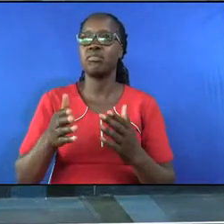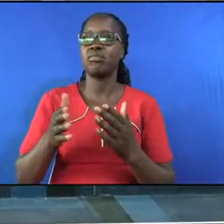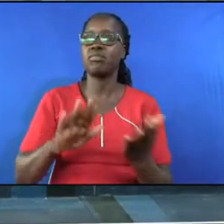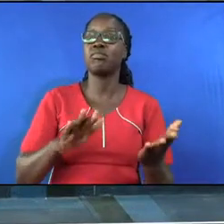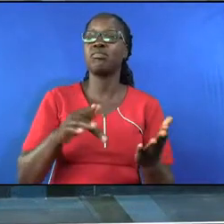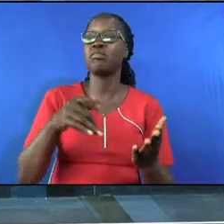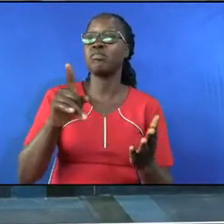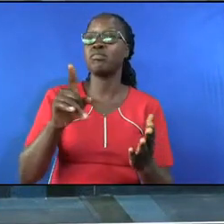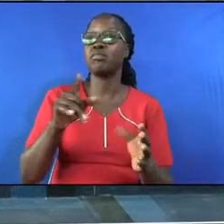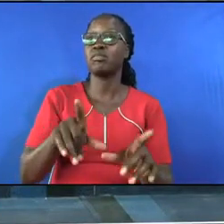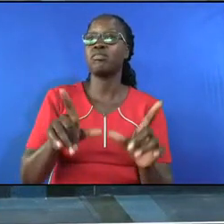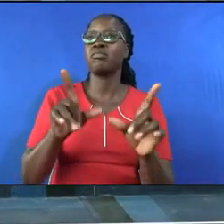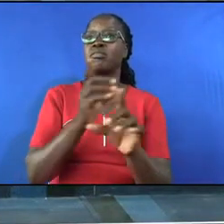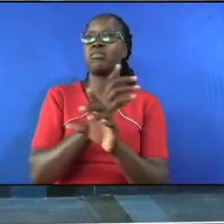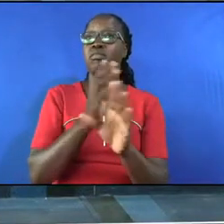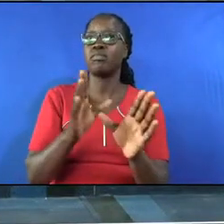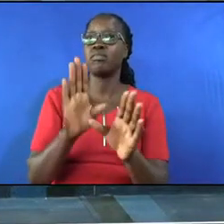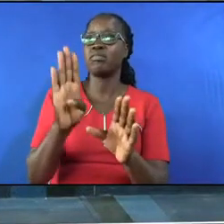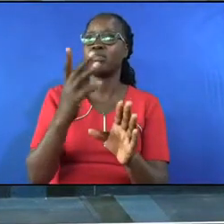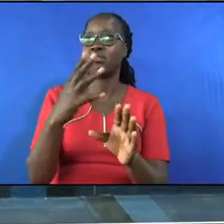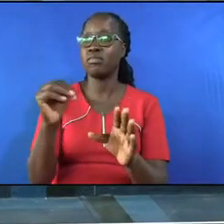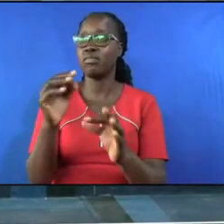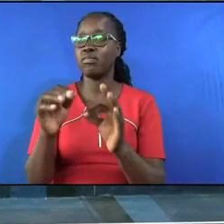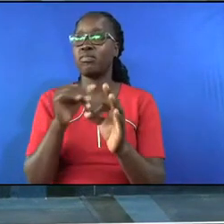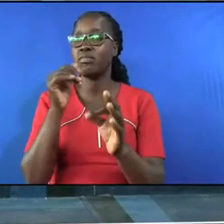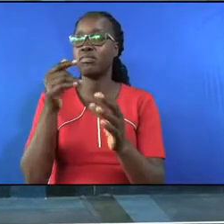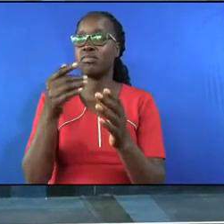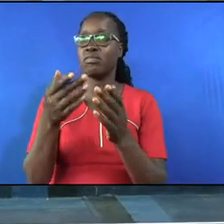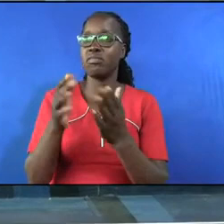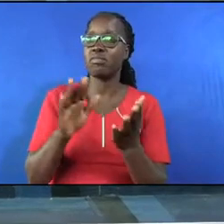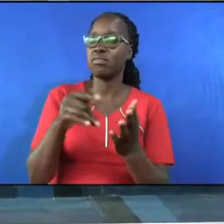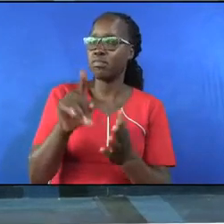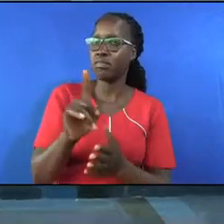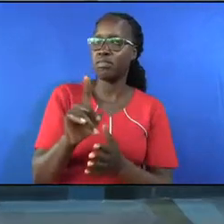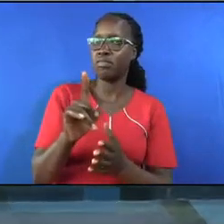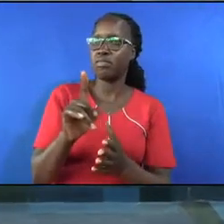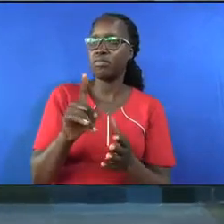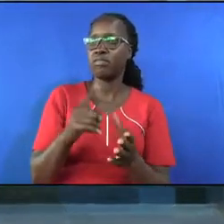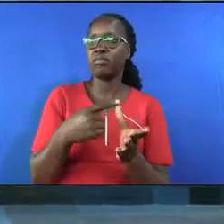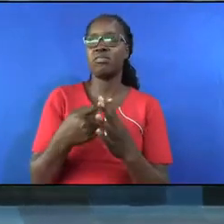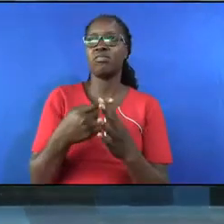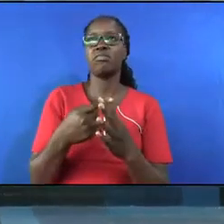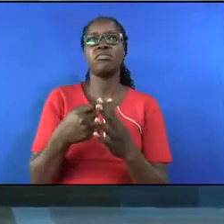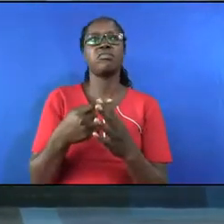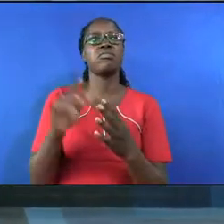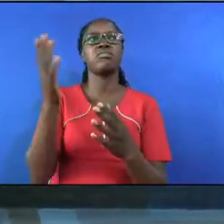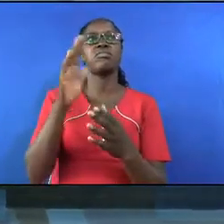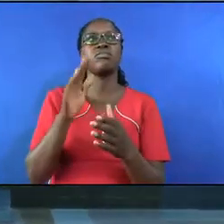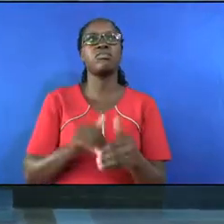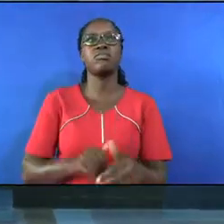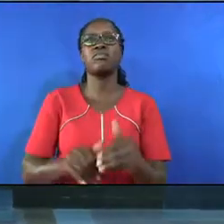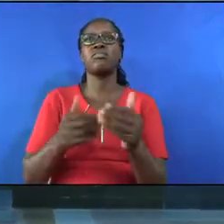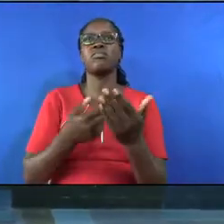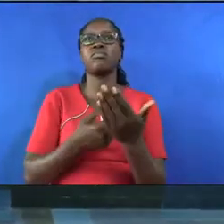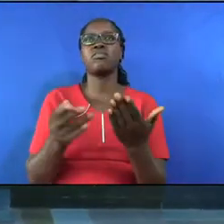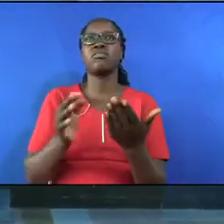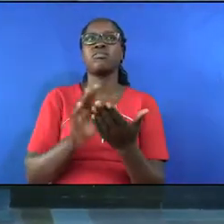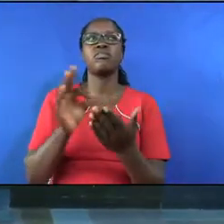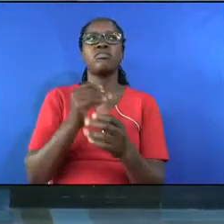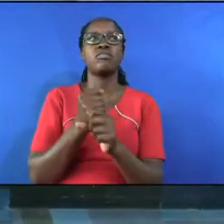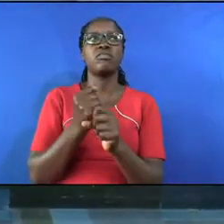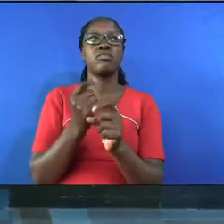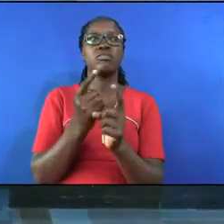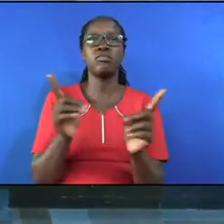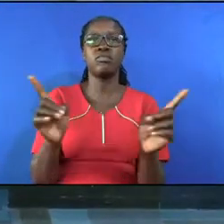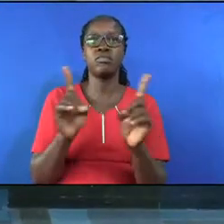Christ live in them. Amen. Because if we do not die to self, friends, we do not give room to the Holy Spirit to work in us. And so